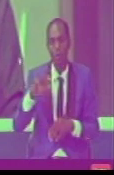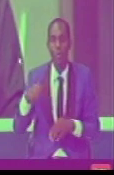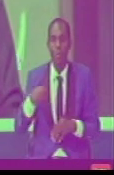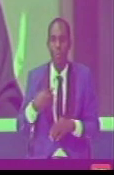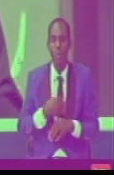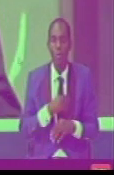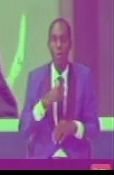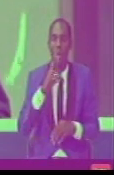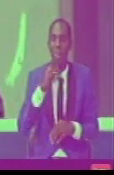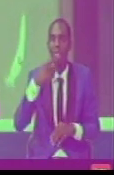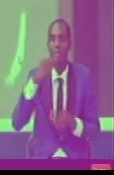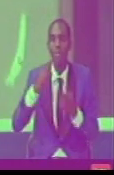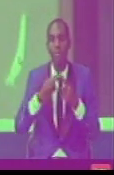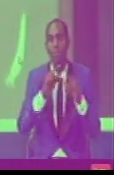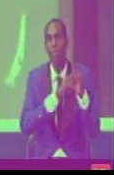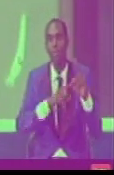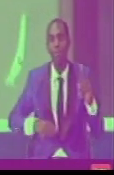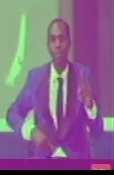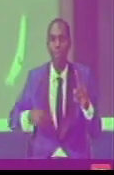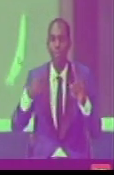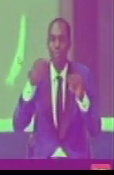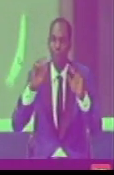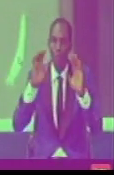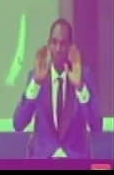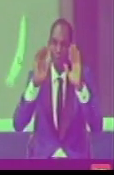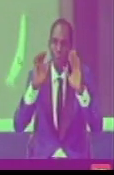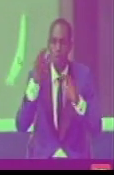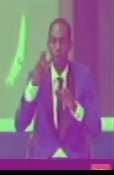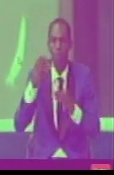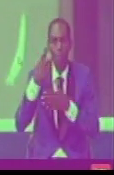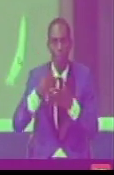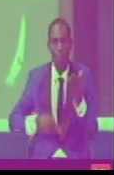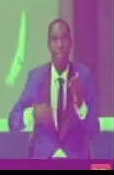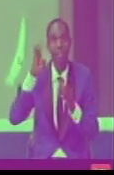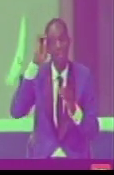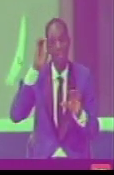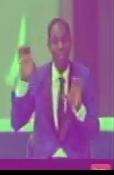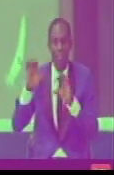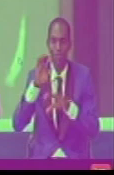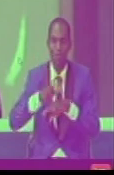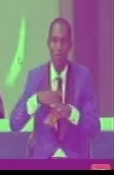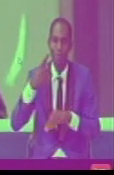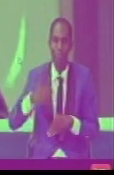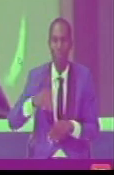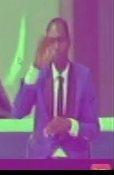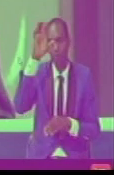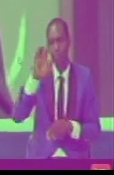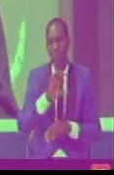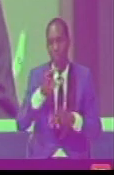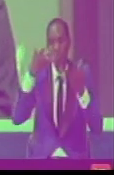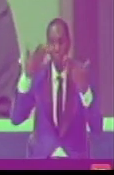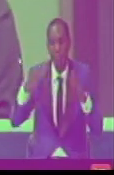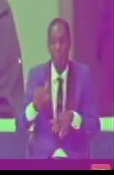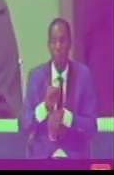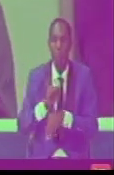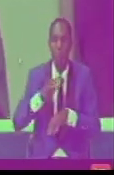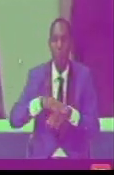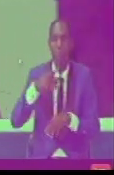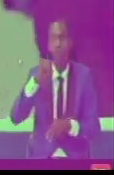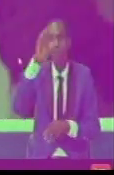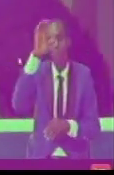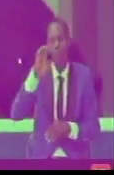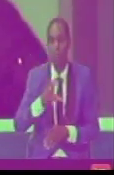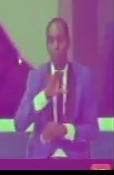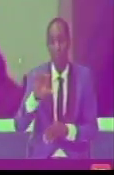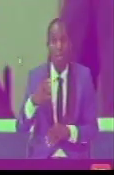cross, we're actually telling God the power of his resurrection, the wonders of what he did on the cross,